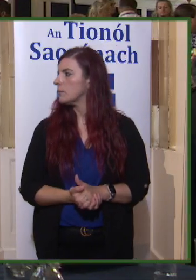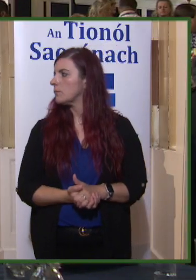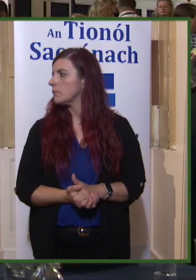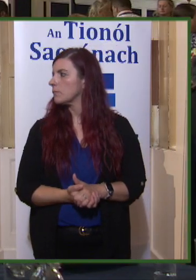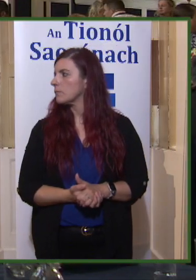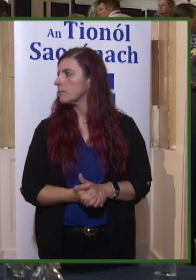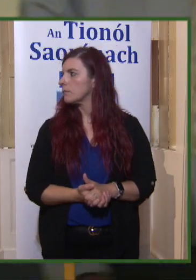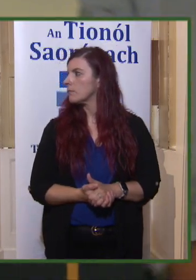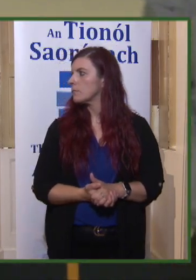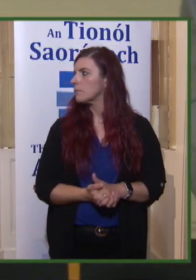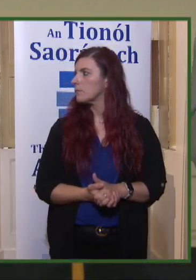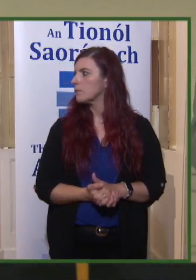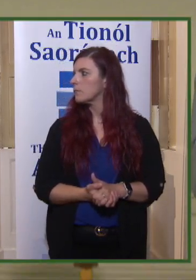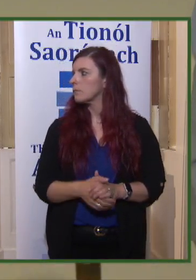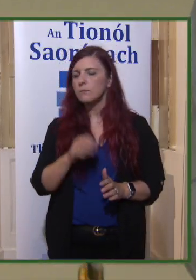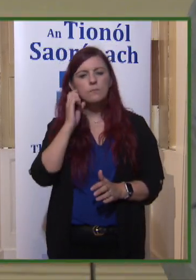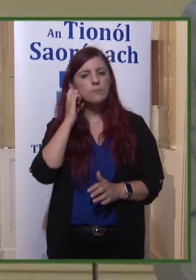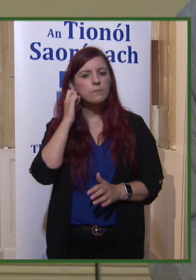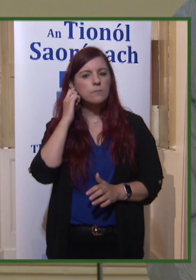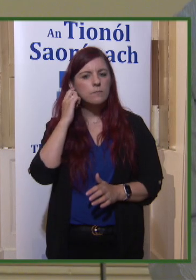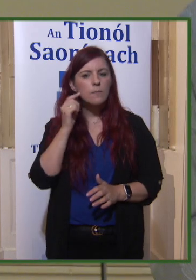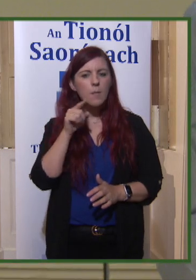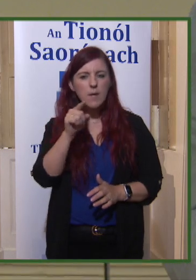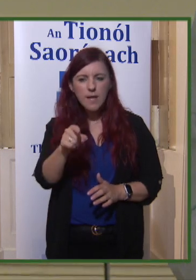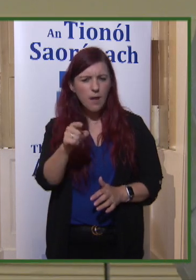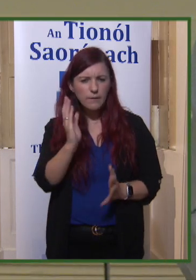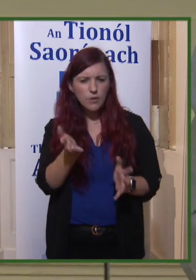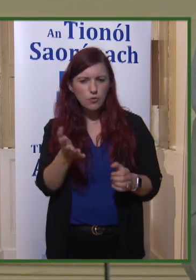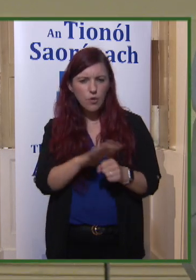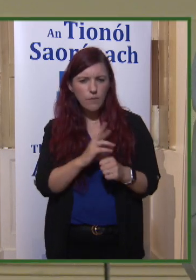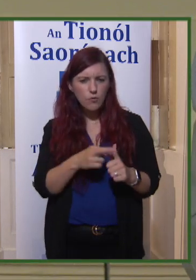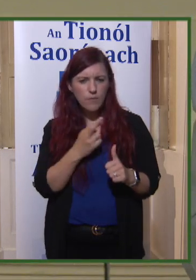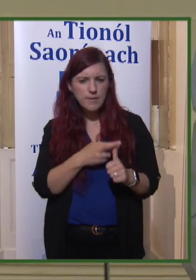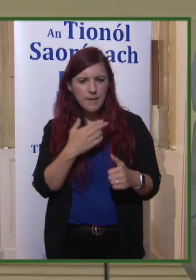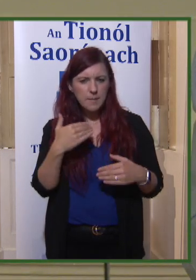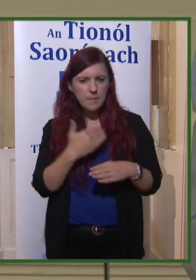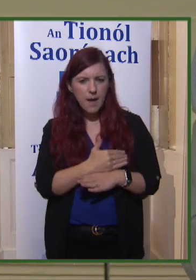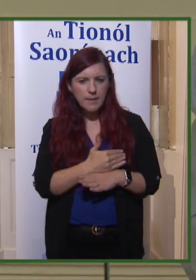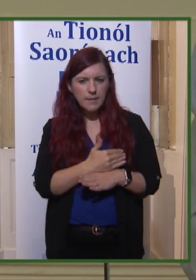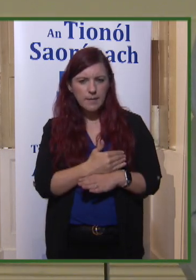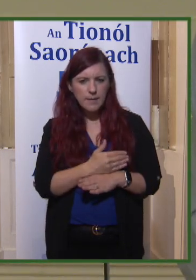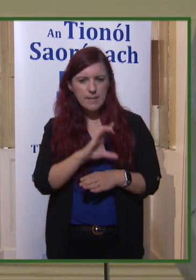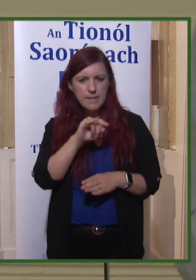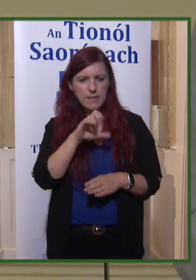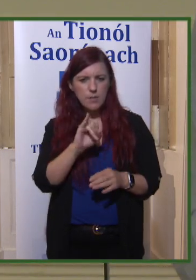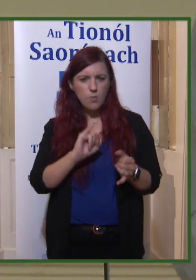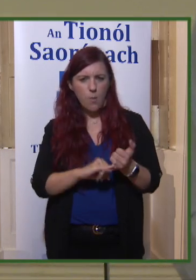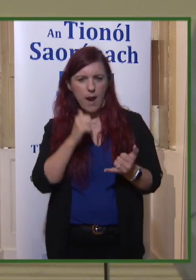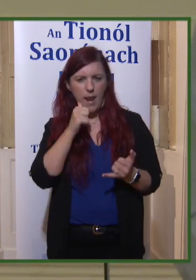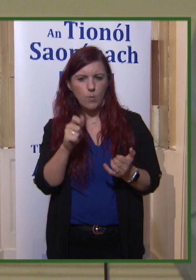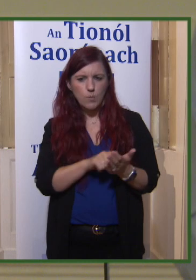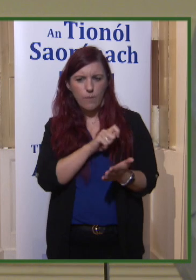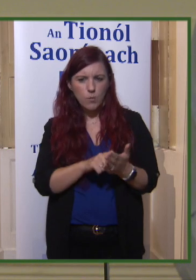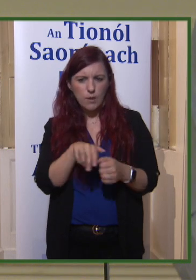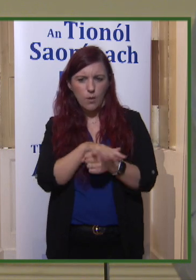How are you? I'm Brian on table 1. Is that not covered already by who's entitled to vote in local elections? That's not a question for